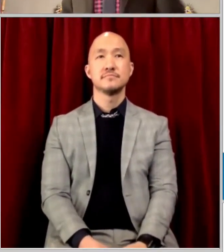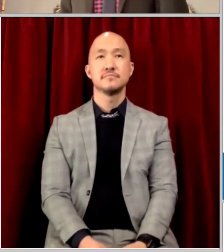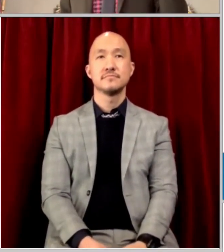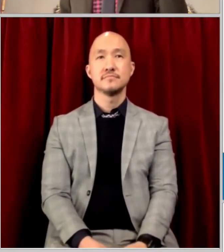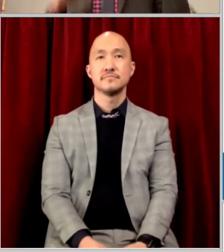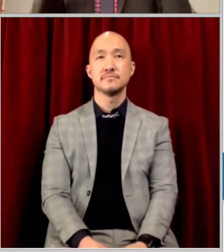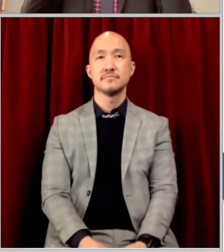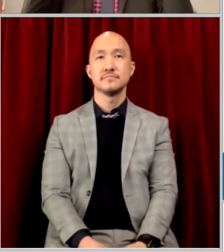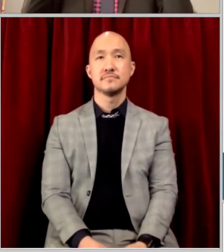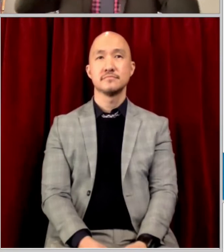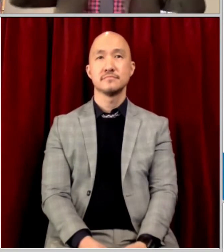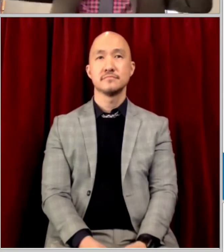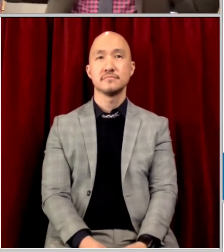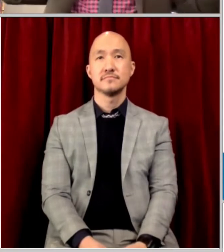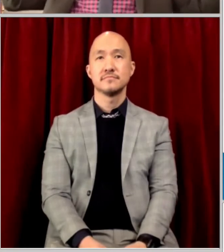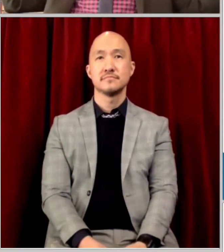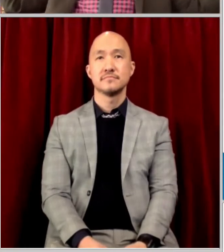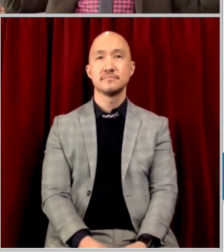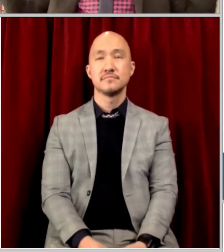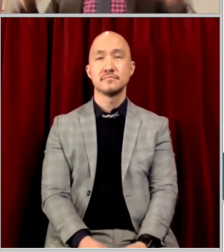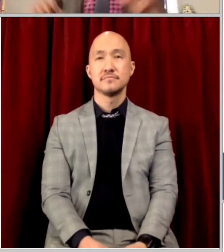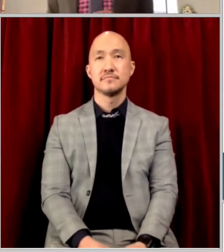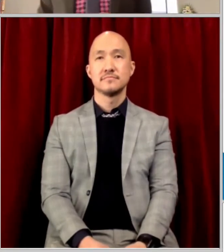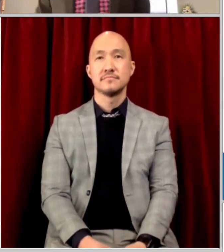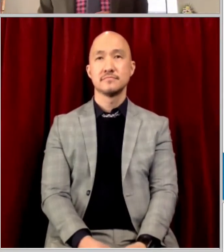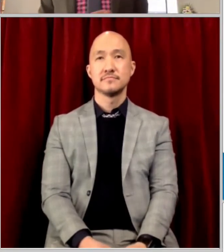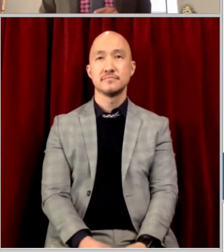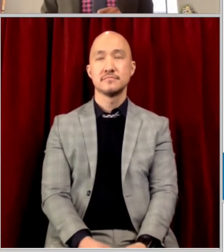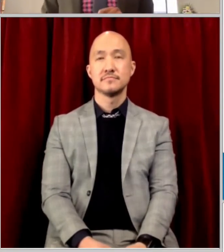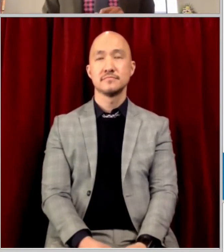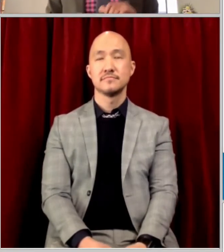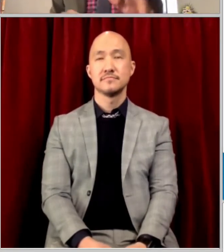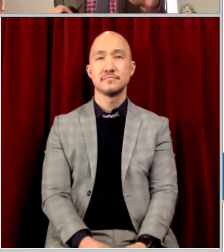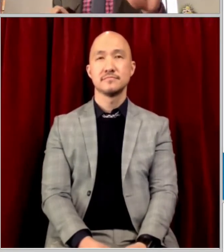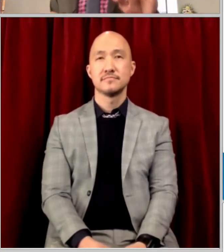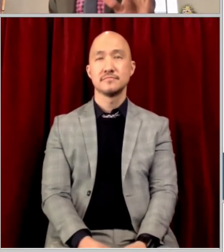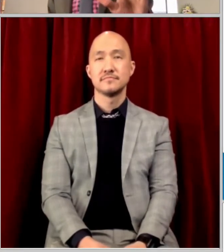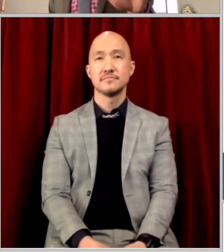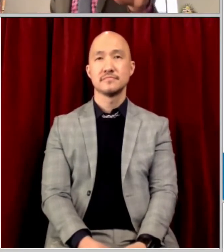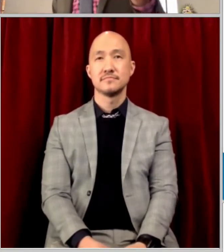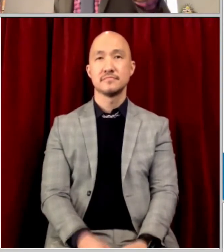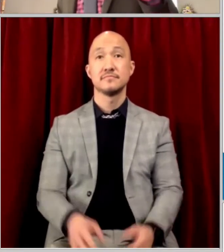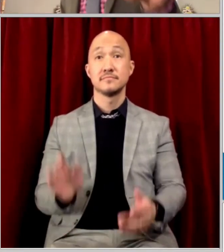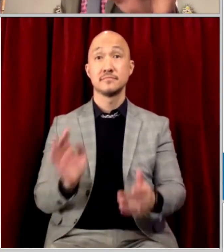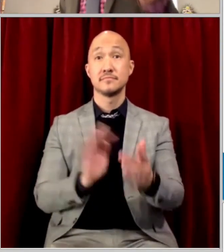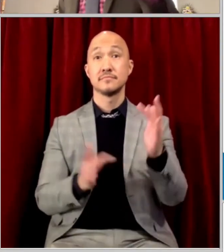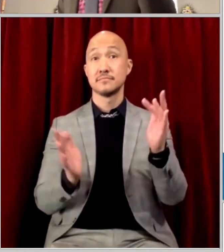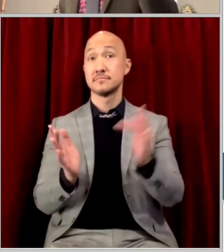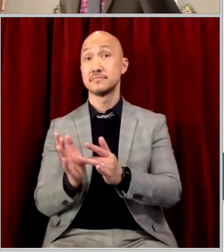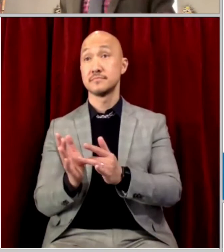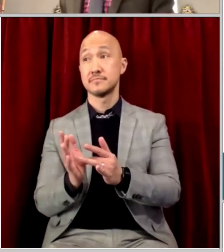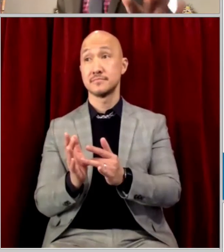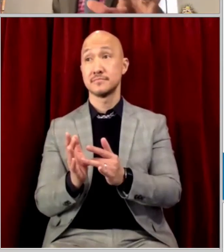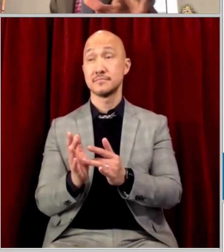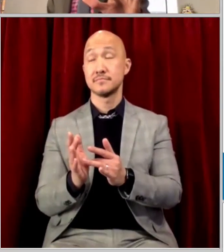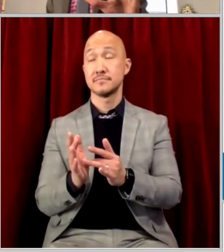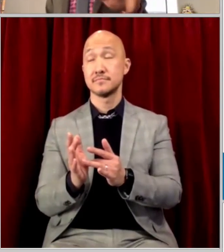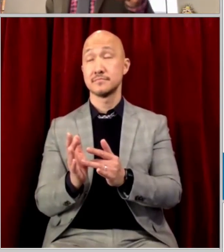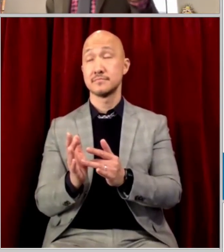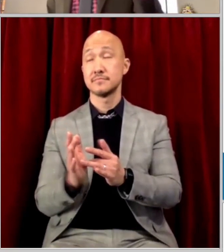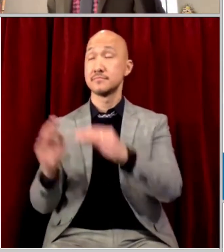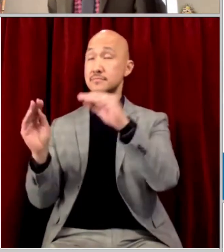To me, that's like my mind is blown. That Jesus says, now that I live in